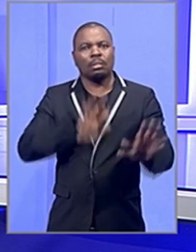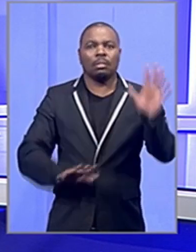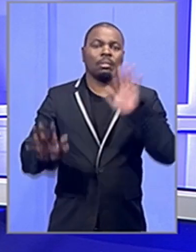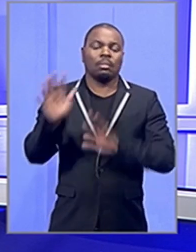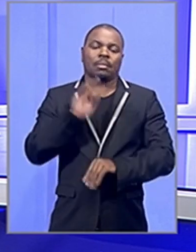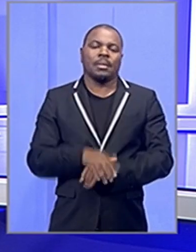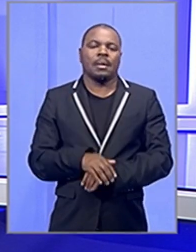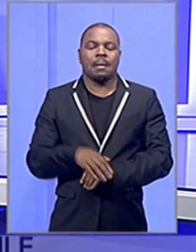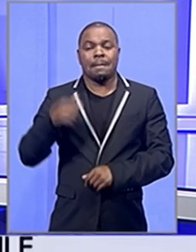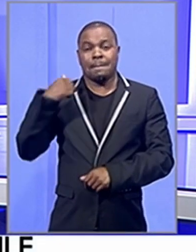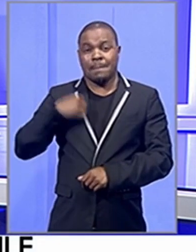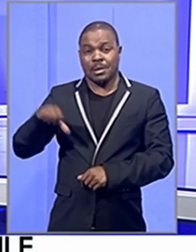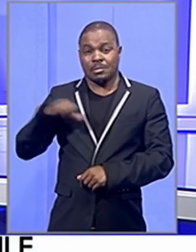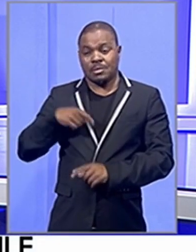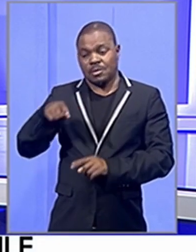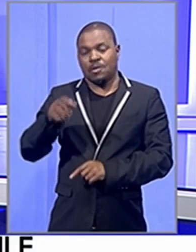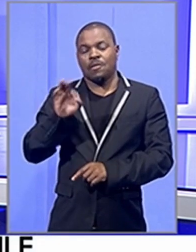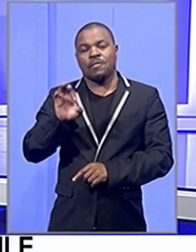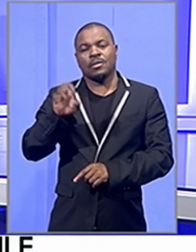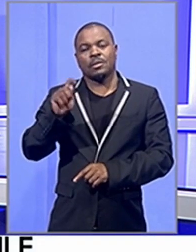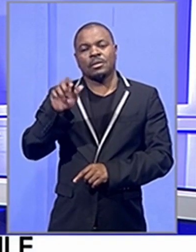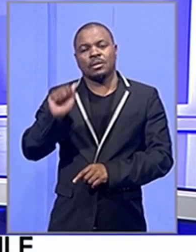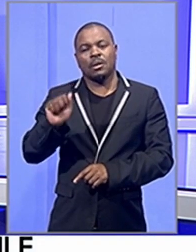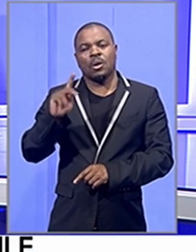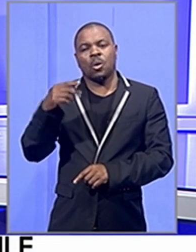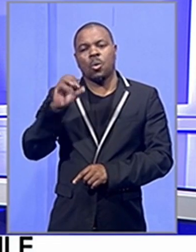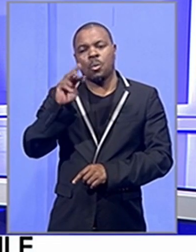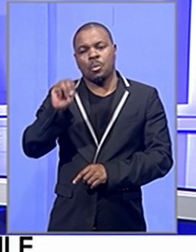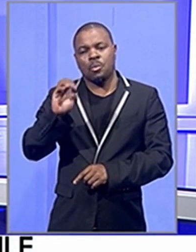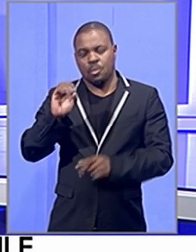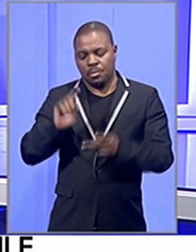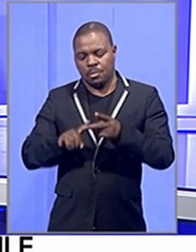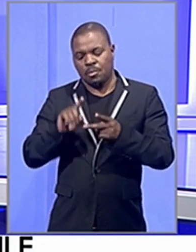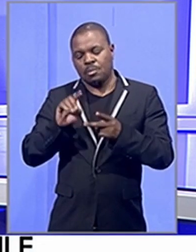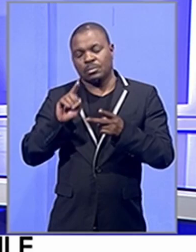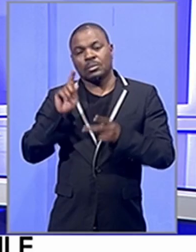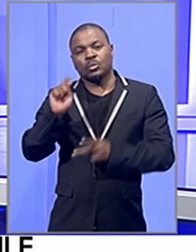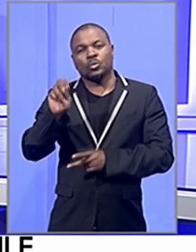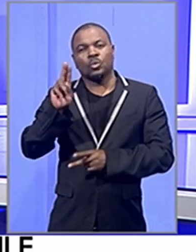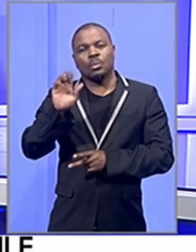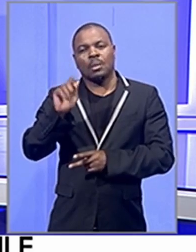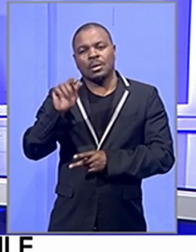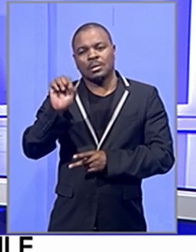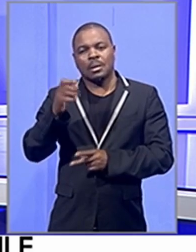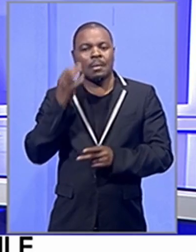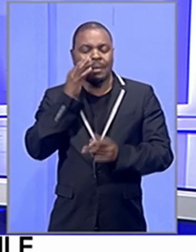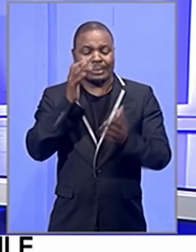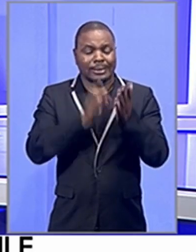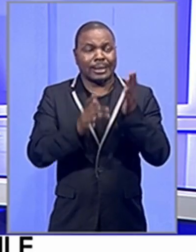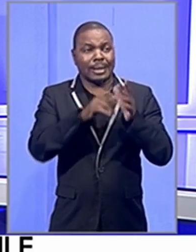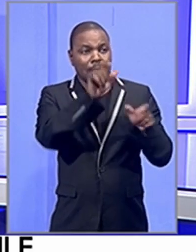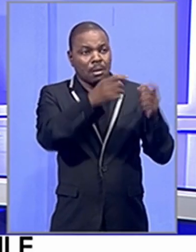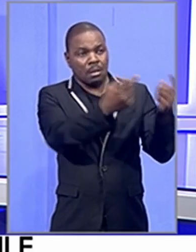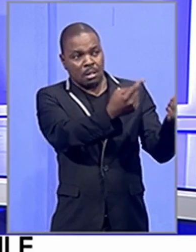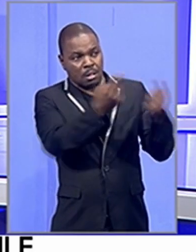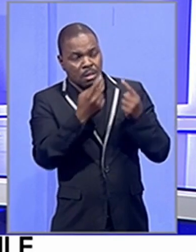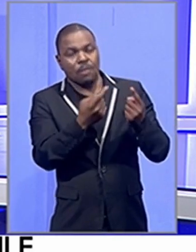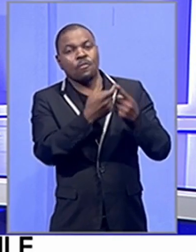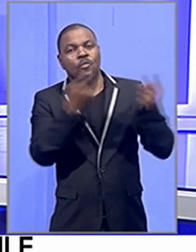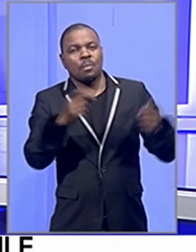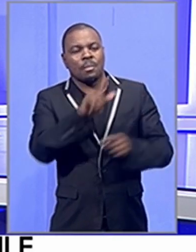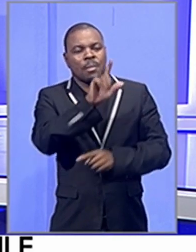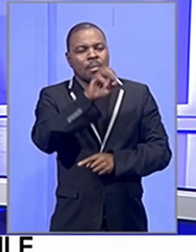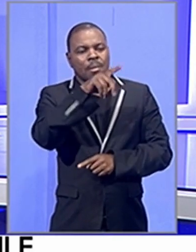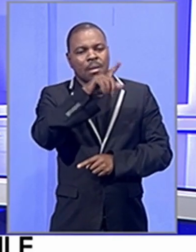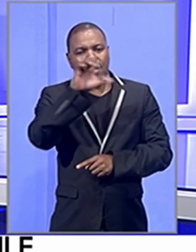dingwe. Ba mmasepala wa feta kgomo le tubatse ba re ba tlišitše ditsebi tša setekniki go tšwa lepelle Northern